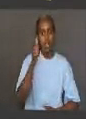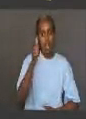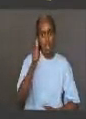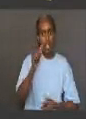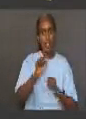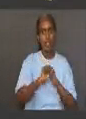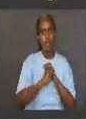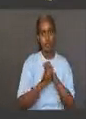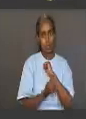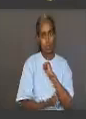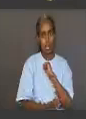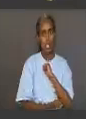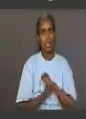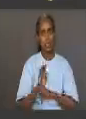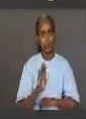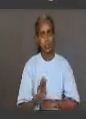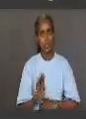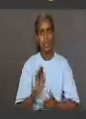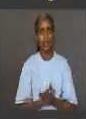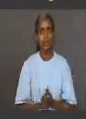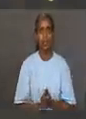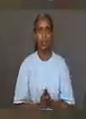a to the base b.